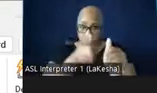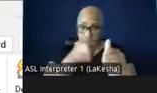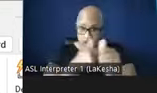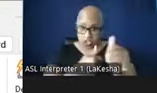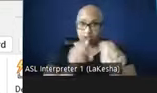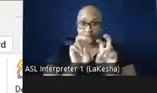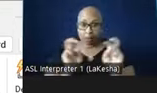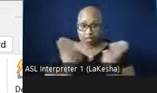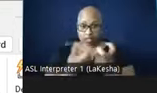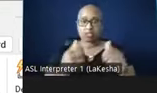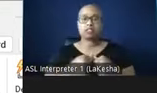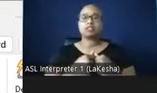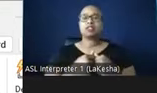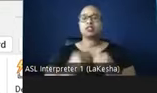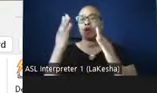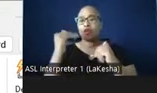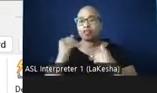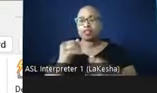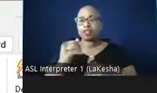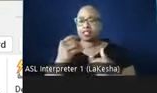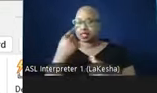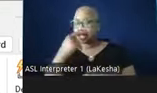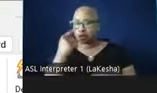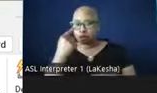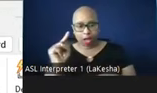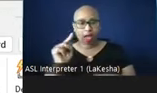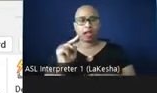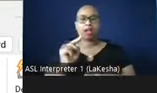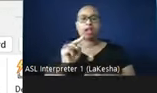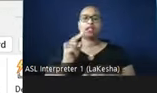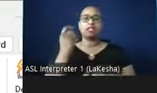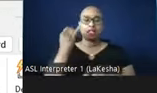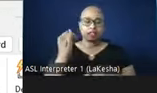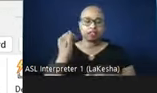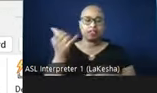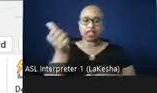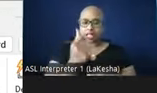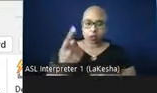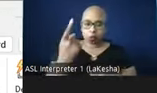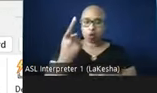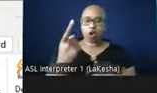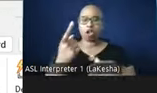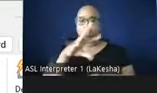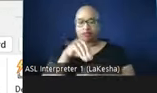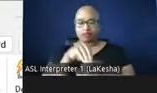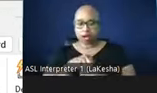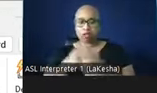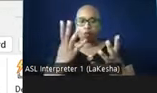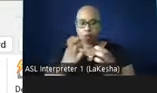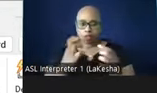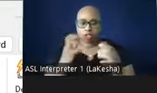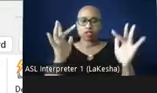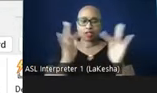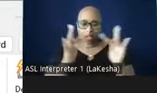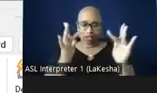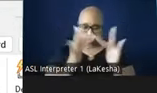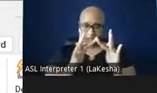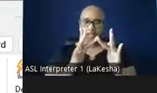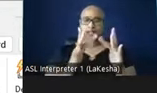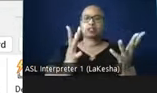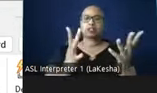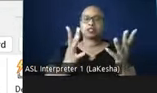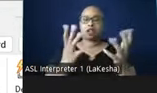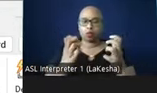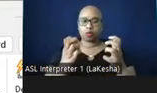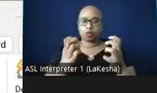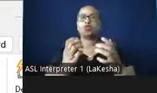Hopefully they don't mind being contacted. If anybody participating wants to get in touch and talk further about